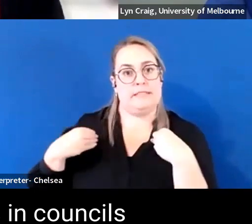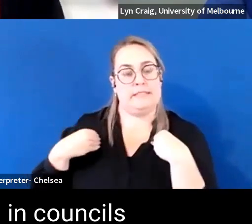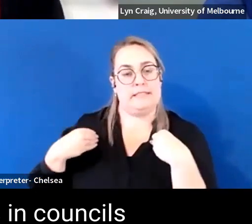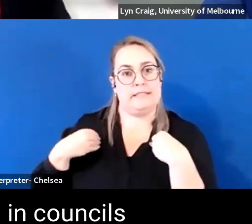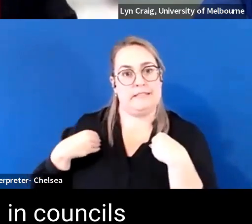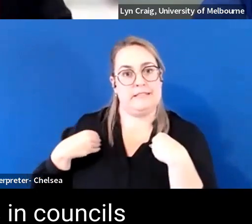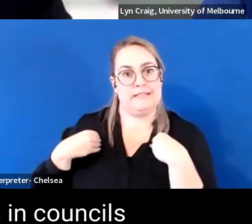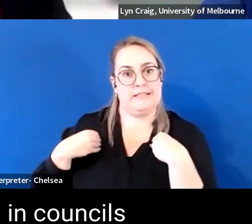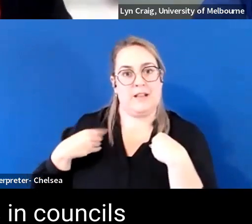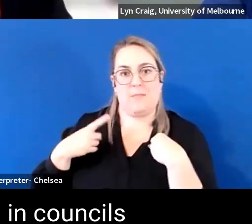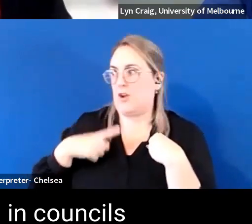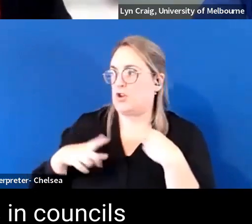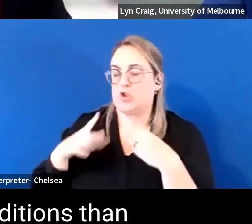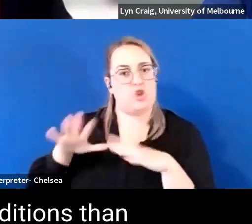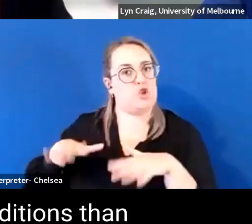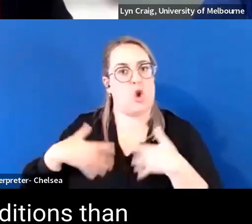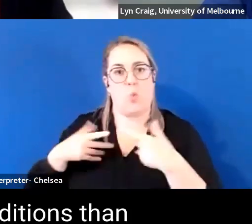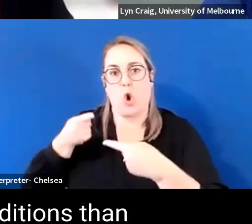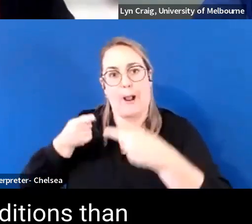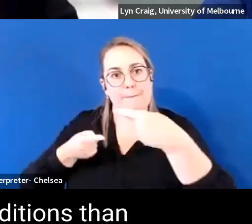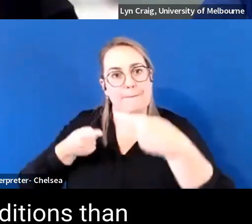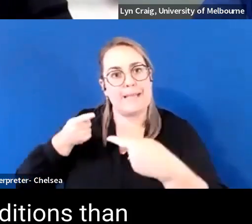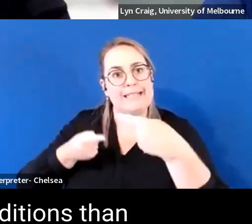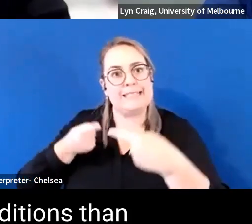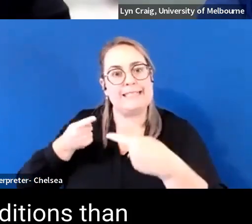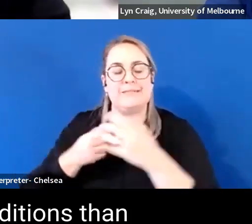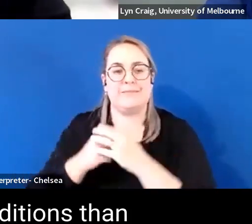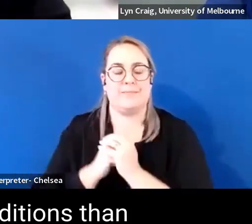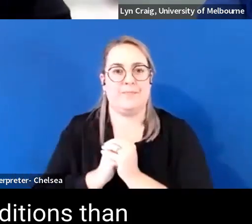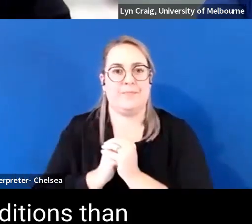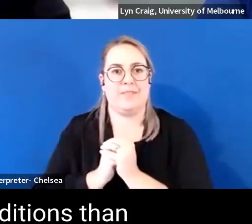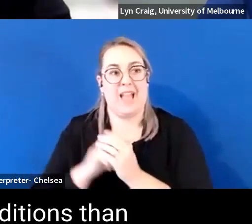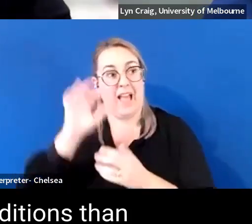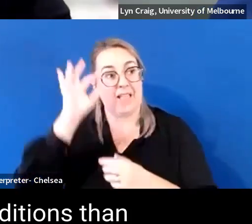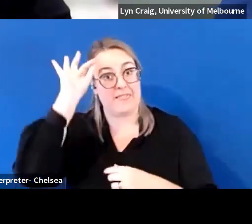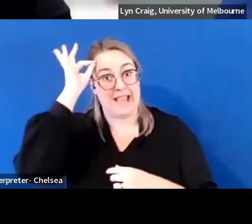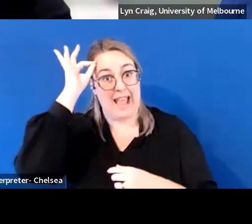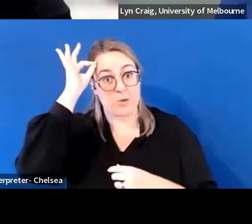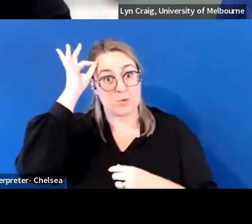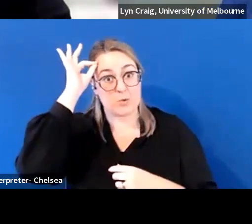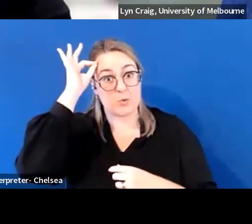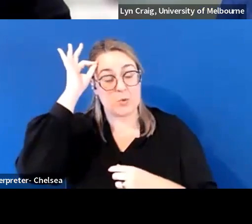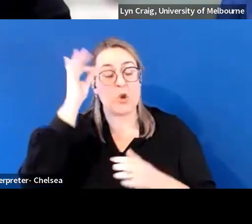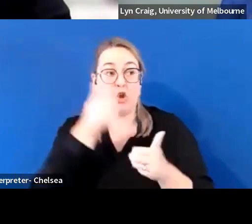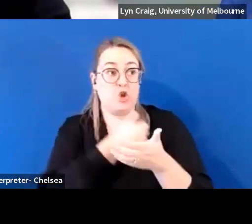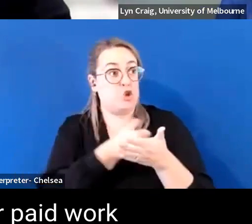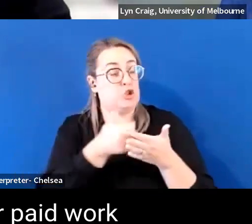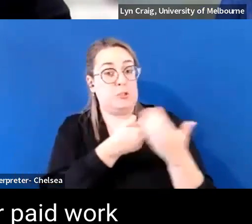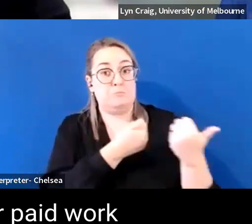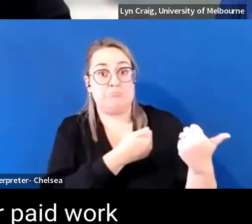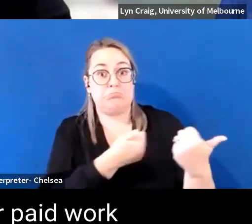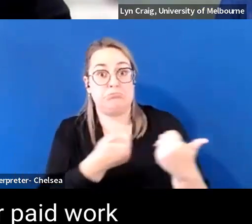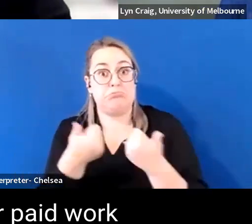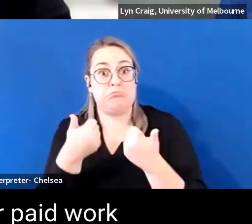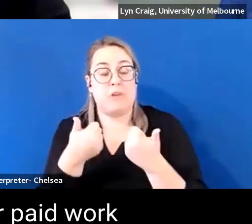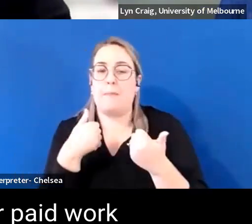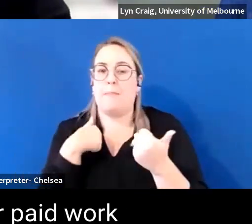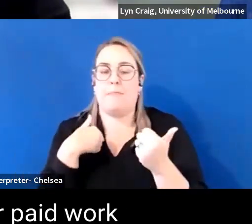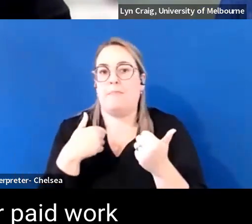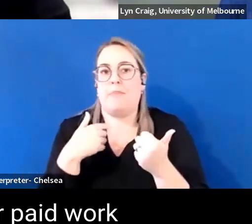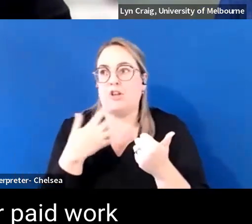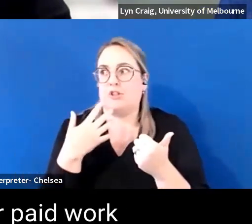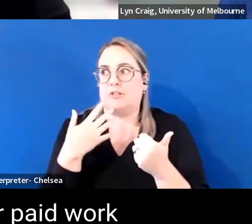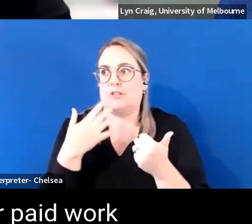managed to eke out better paying conditions than those in the private sector. she can get better paid